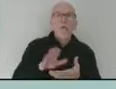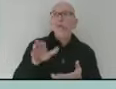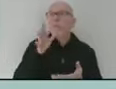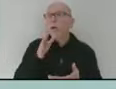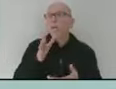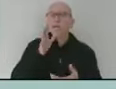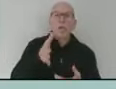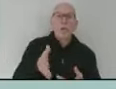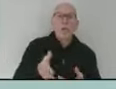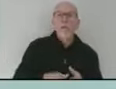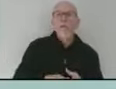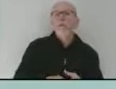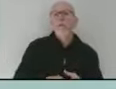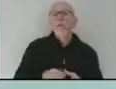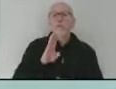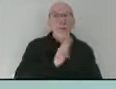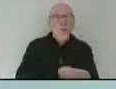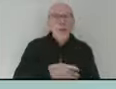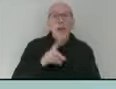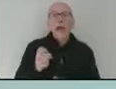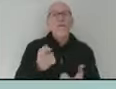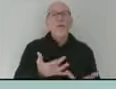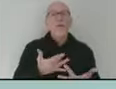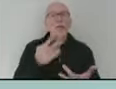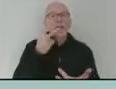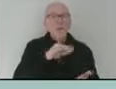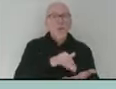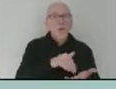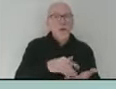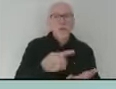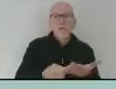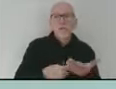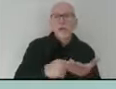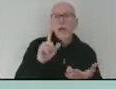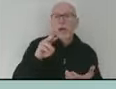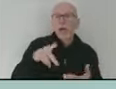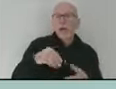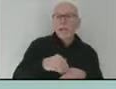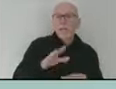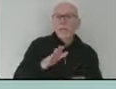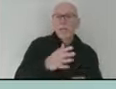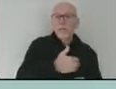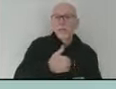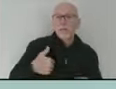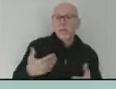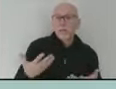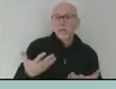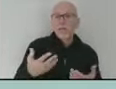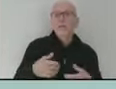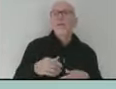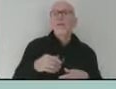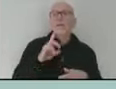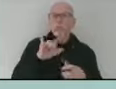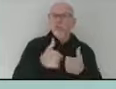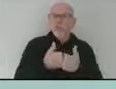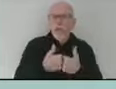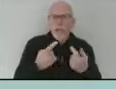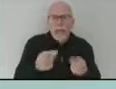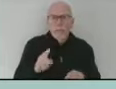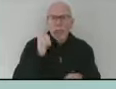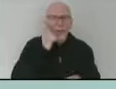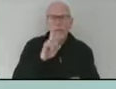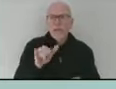grandmother, or your daughter had to wait to see their physician to discuss a lump found in their breast. These challenges are real and are happening every